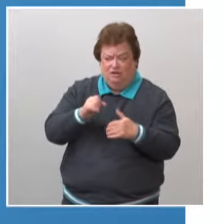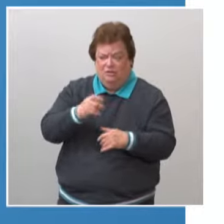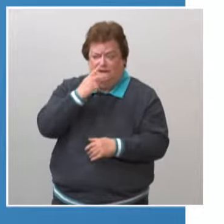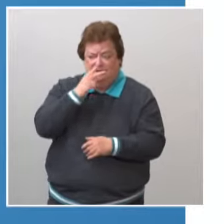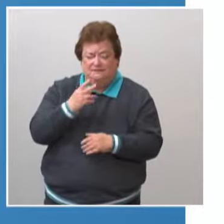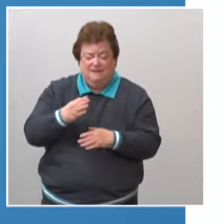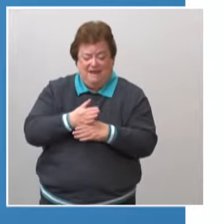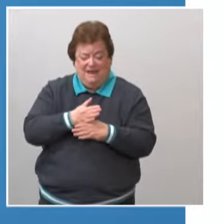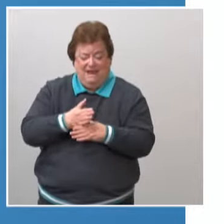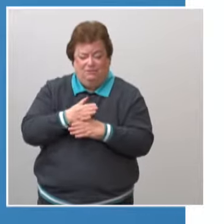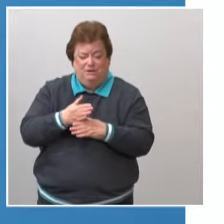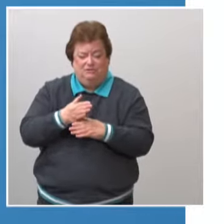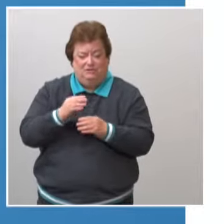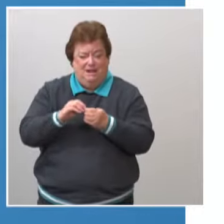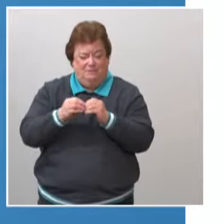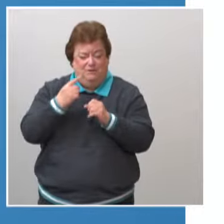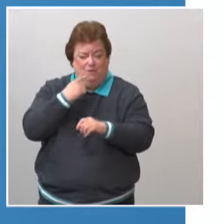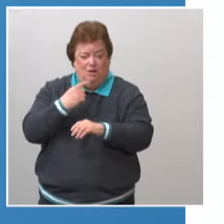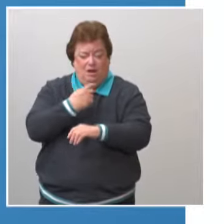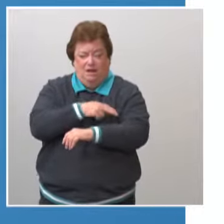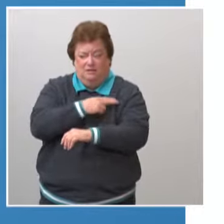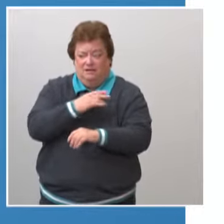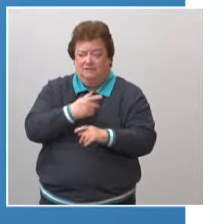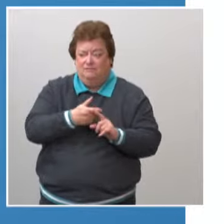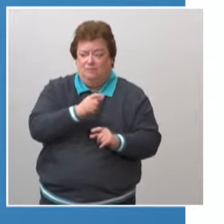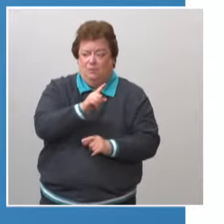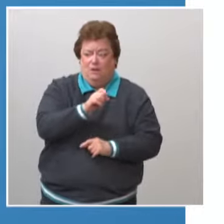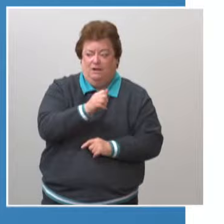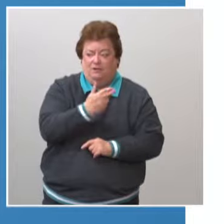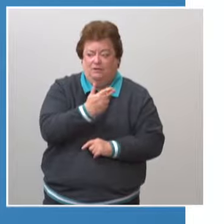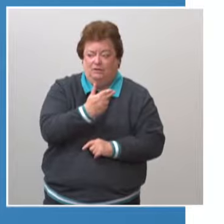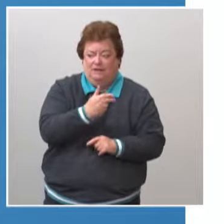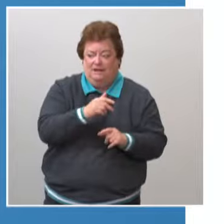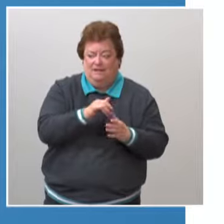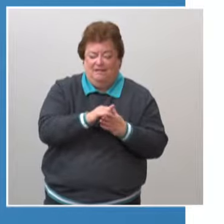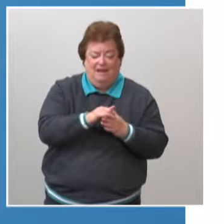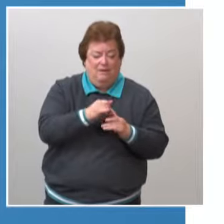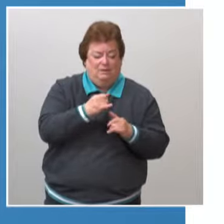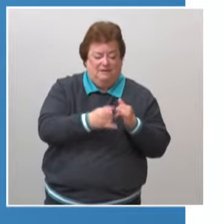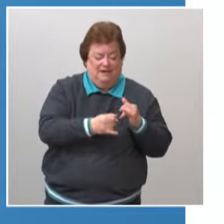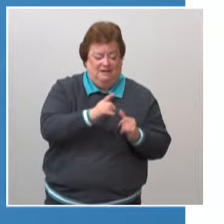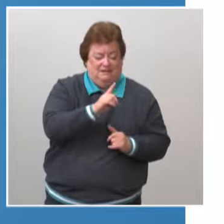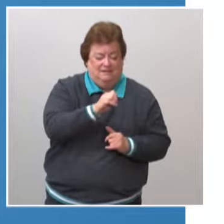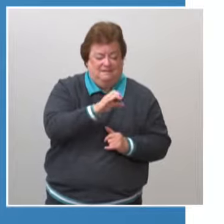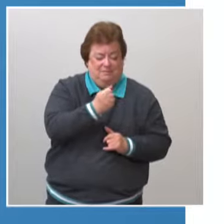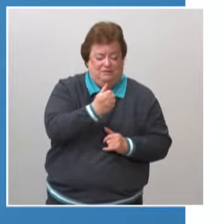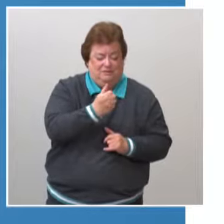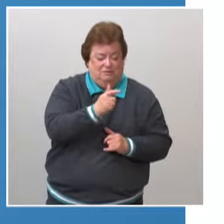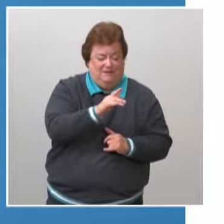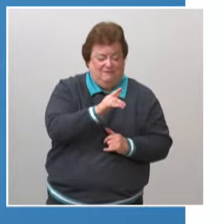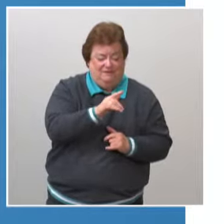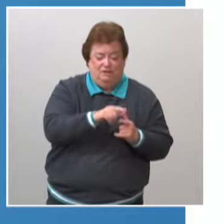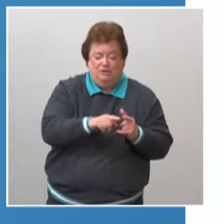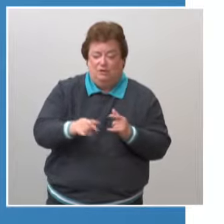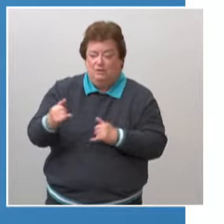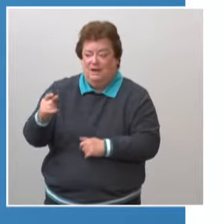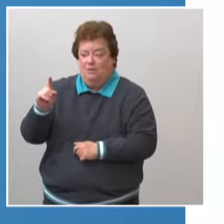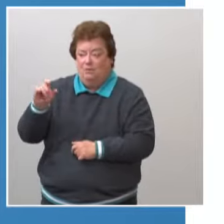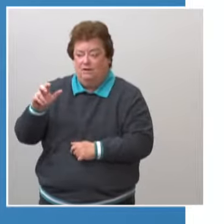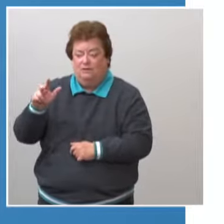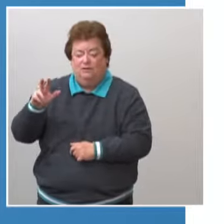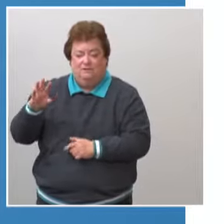weekly hospitalizations have increased from 113 the week ending December 25th to 134